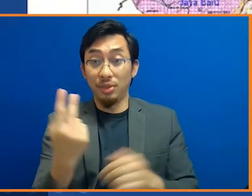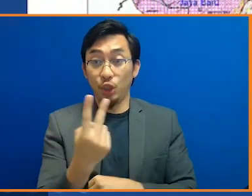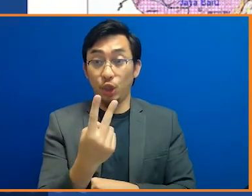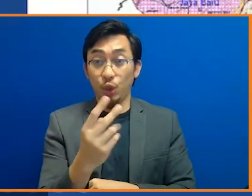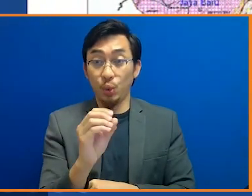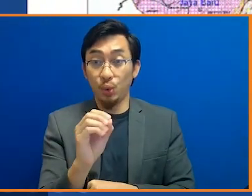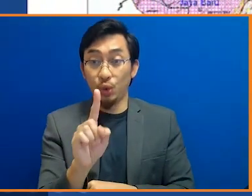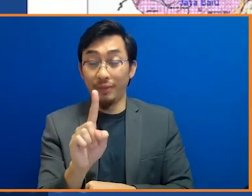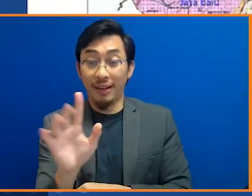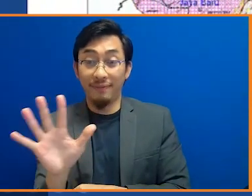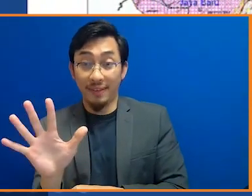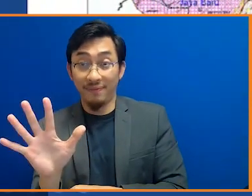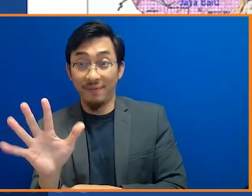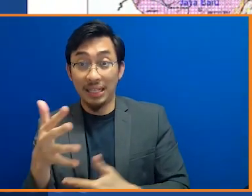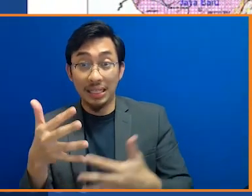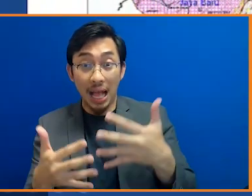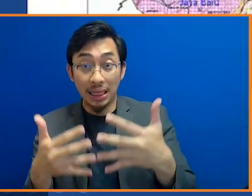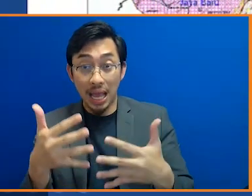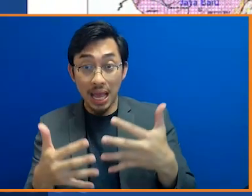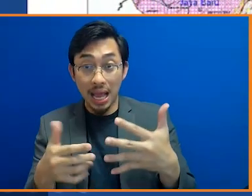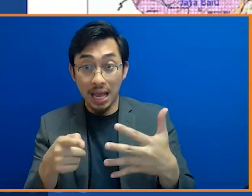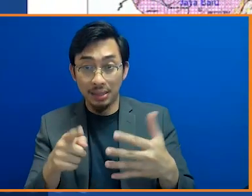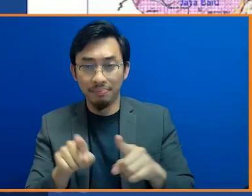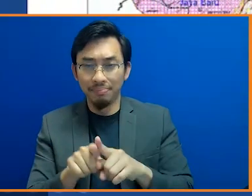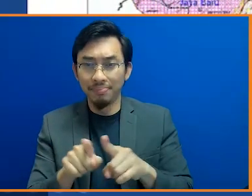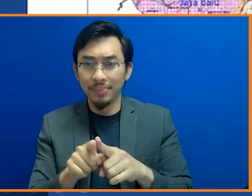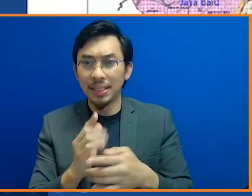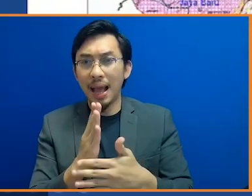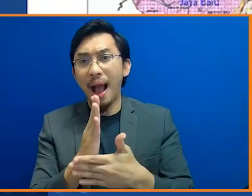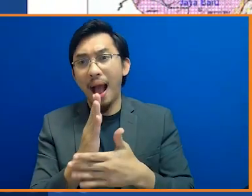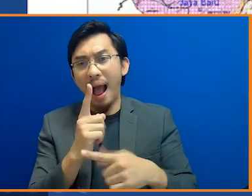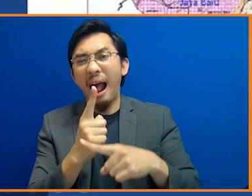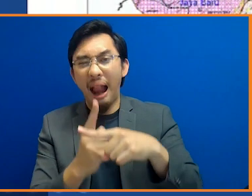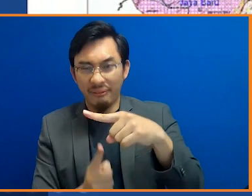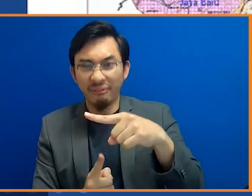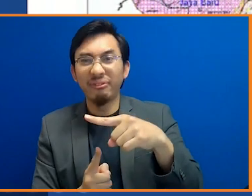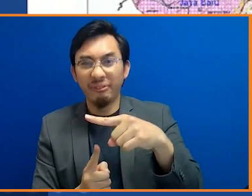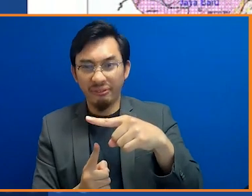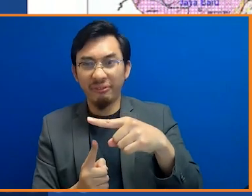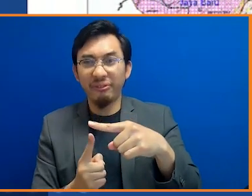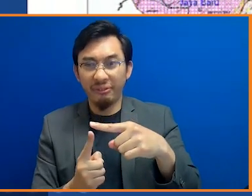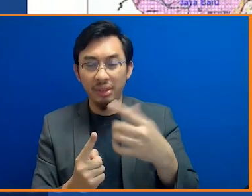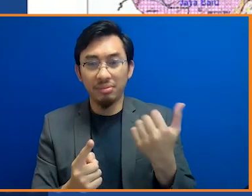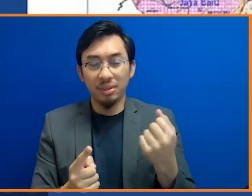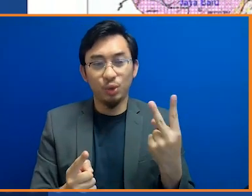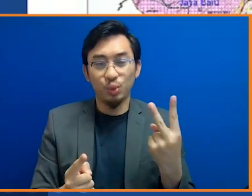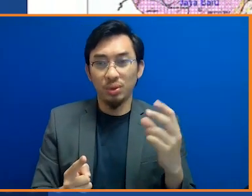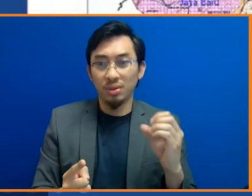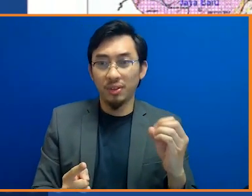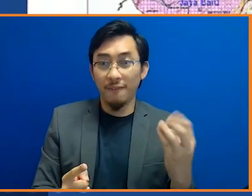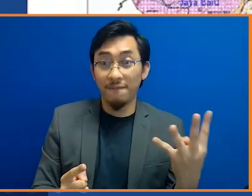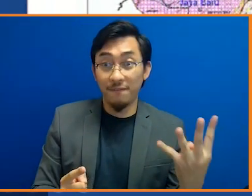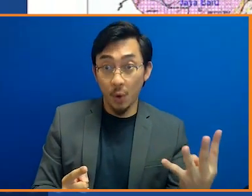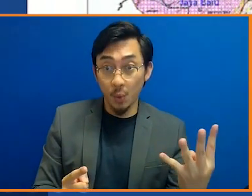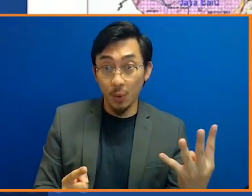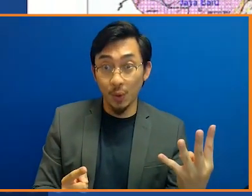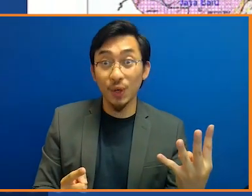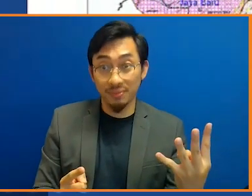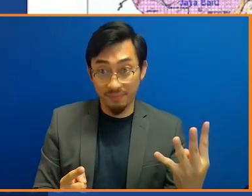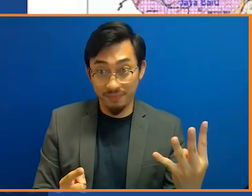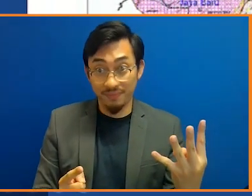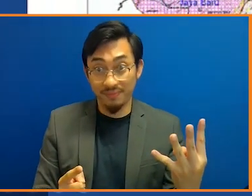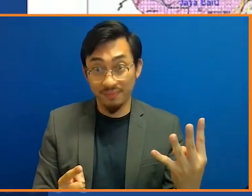If we compare with the 2015 data, that almost like half of the data that we